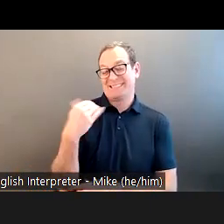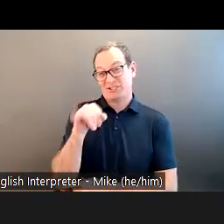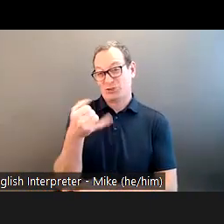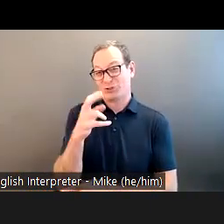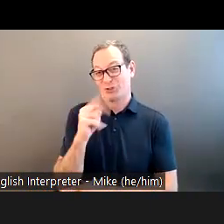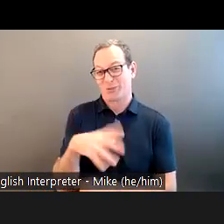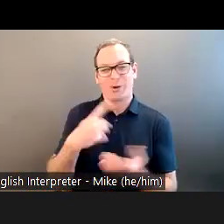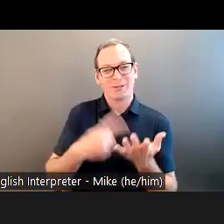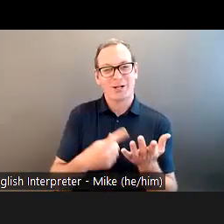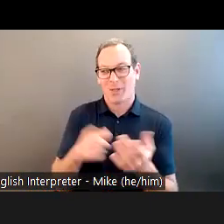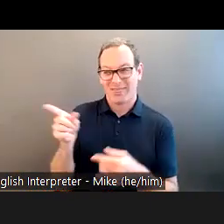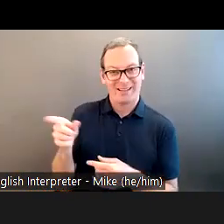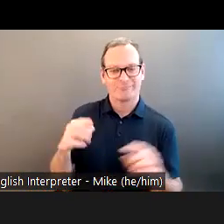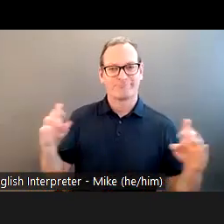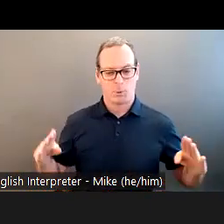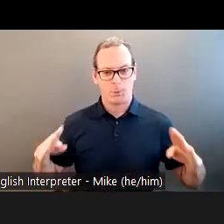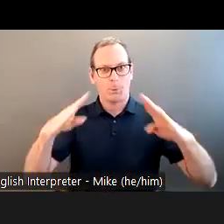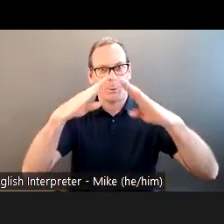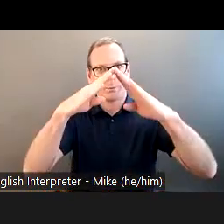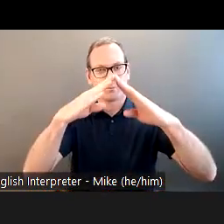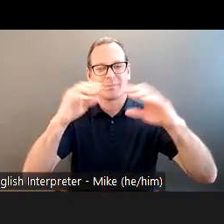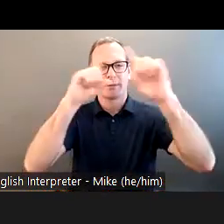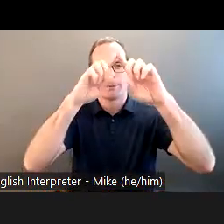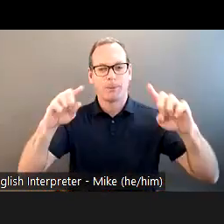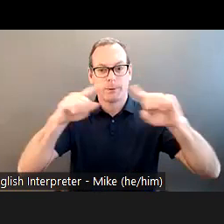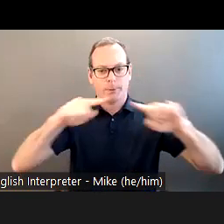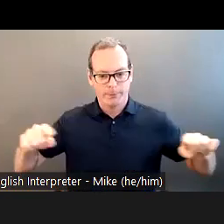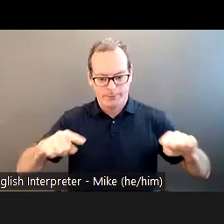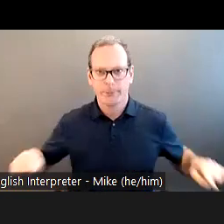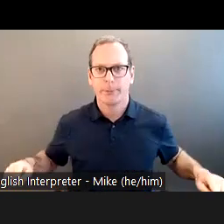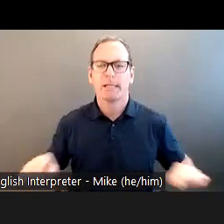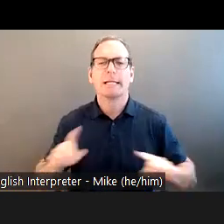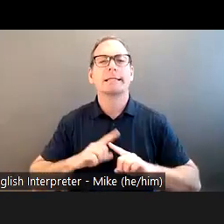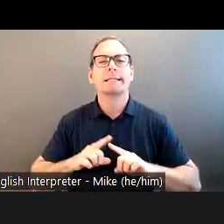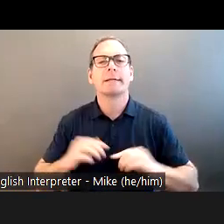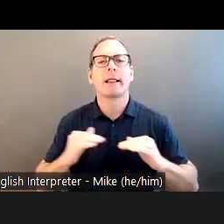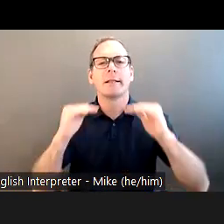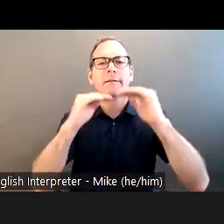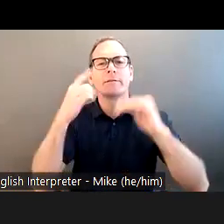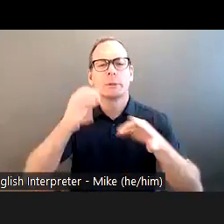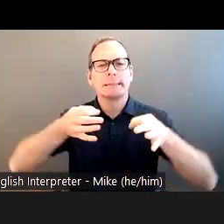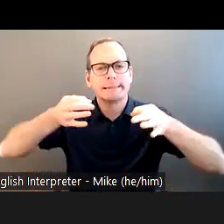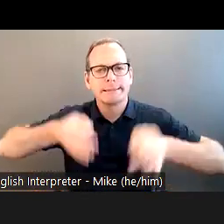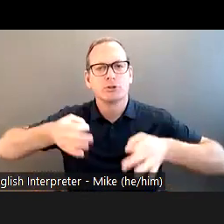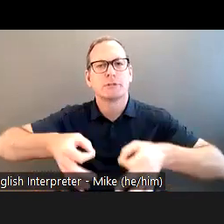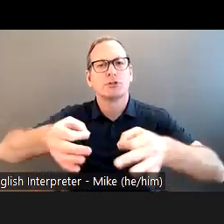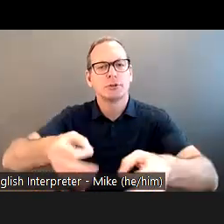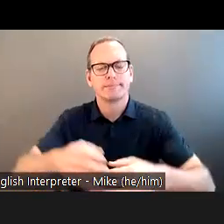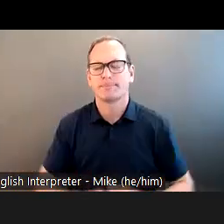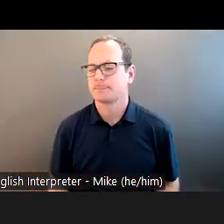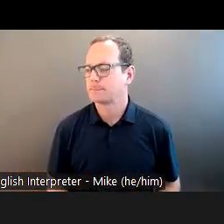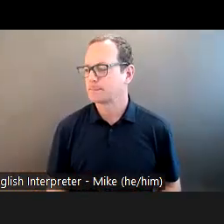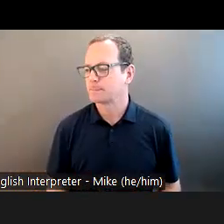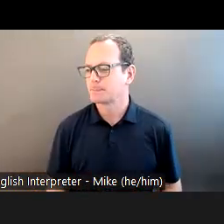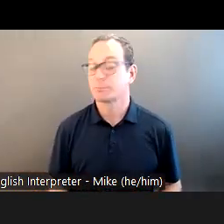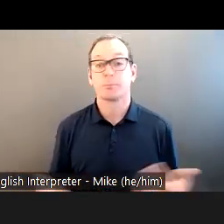my little hierarchy or my little pyramid of decision making. So for the purpose